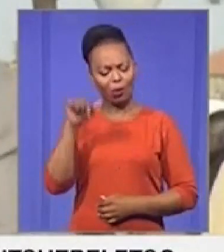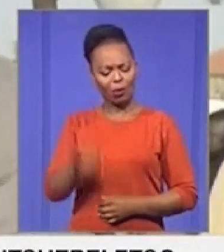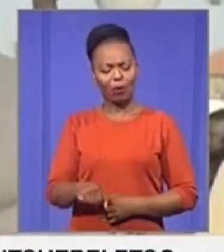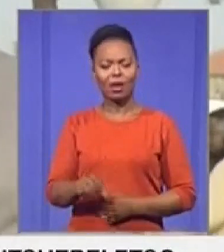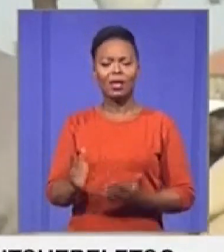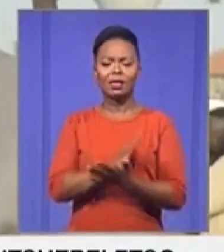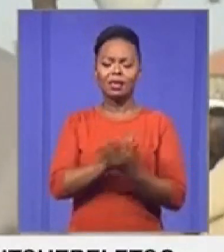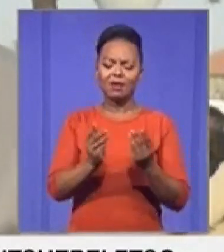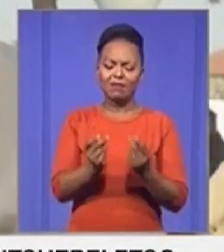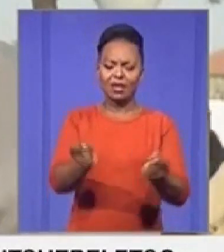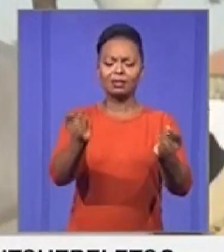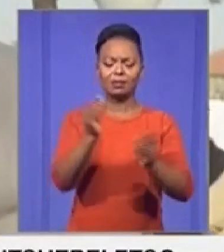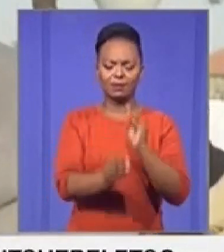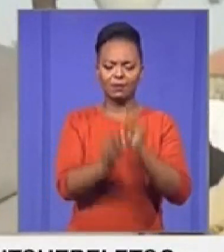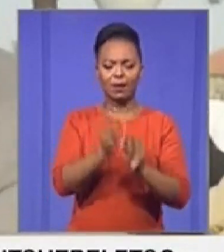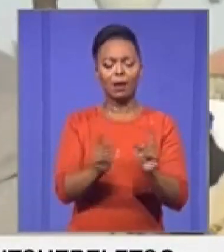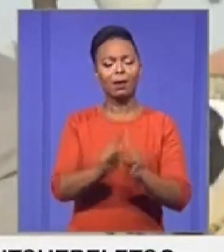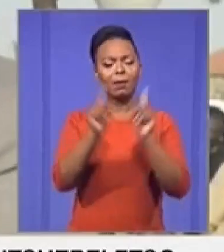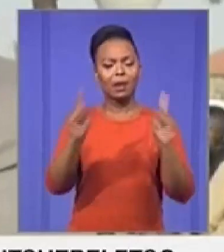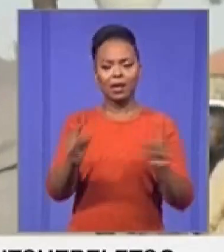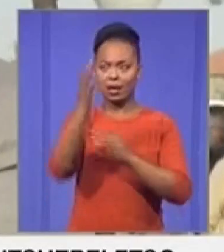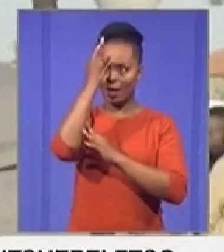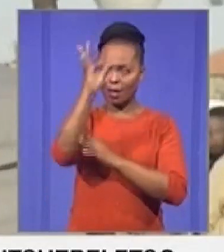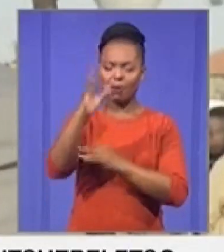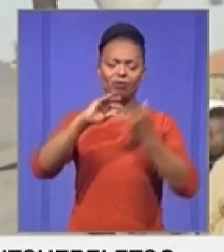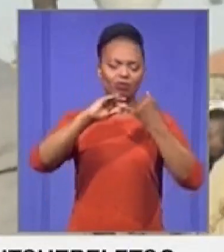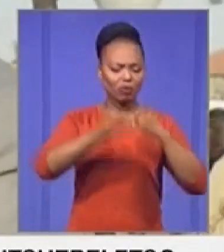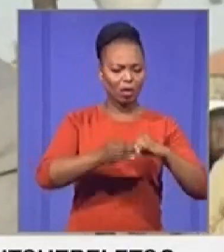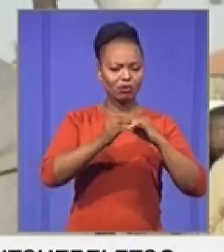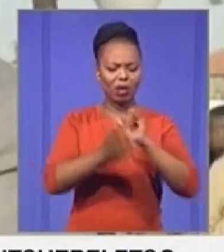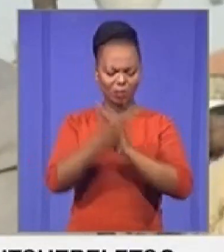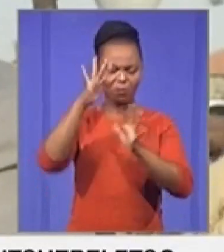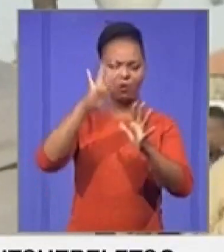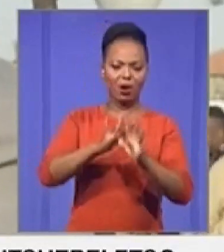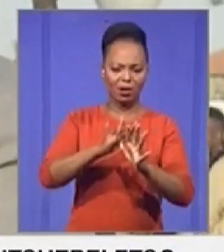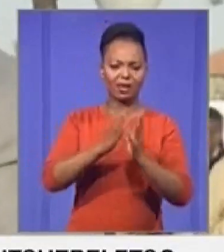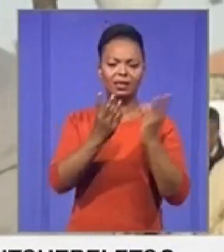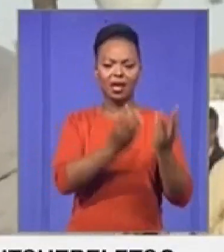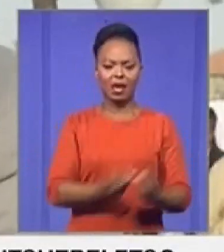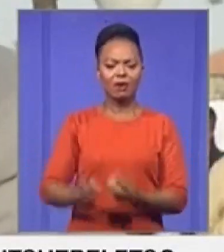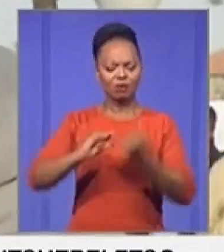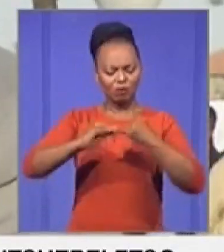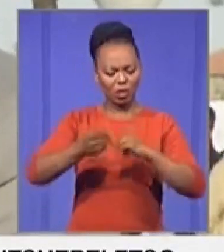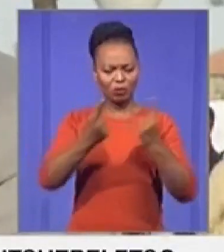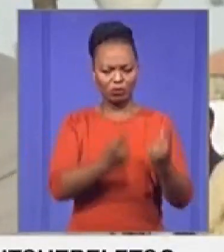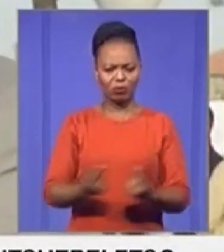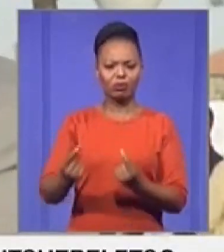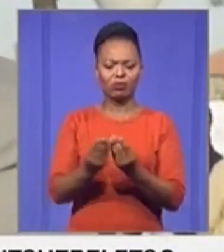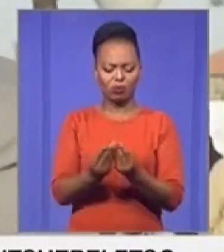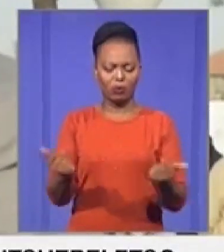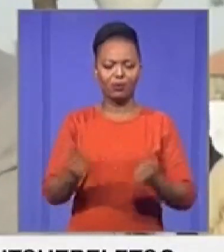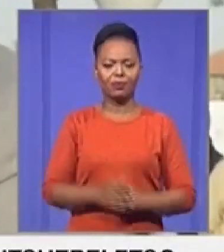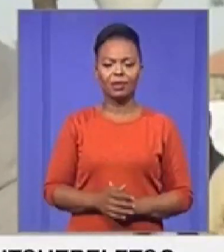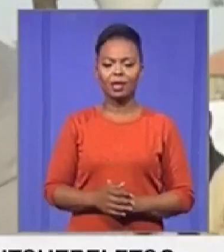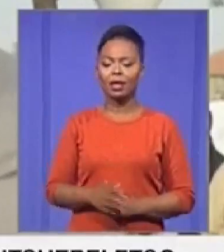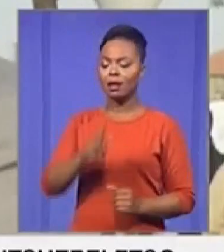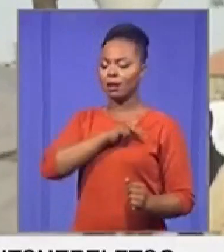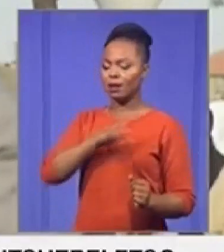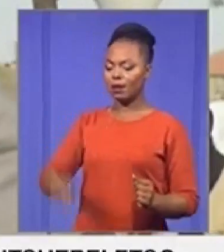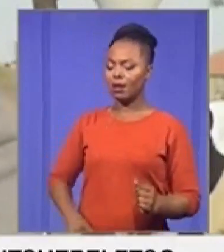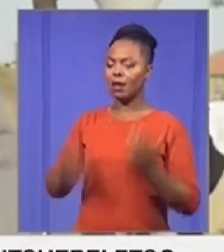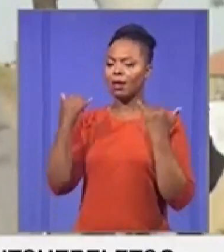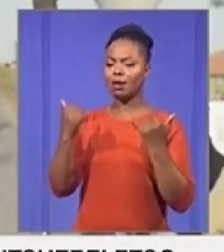tla lokiswa ka pela mme fela puso e di hlomile mahlo re leka ho di lokisa. Tona kholo jalo ka ntse re bua